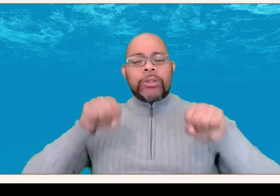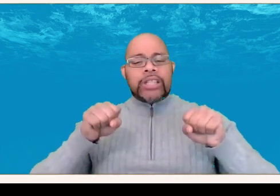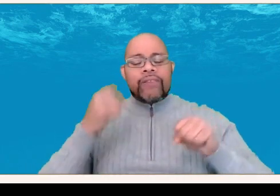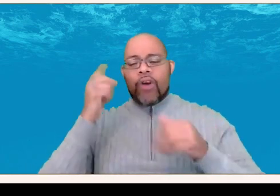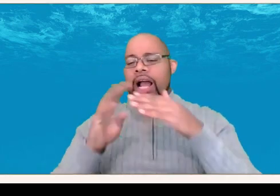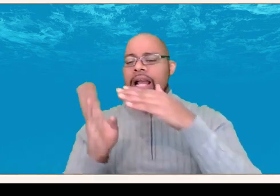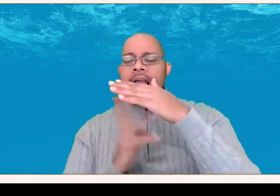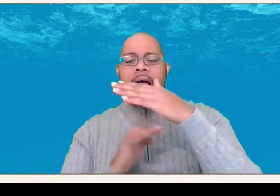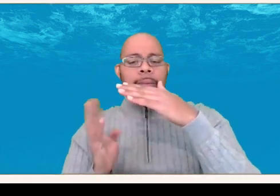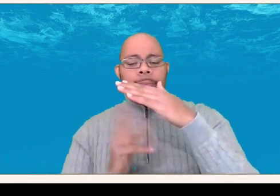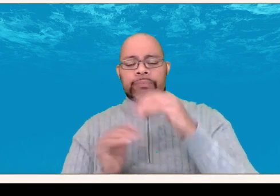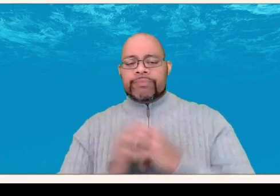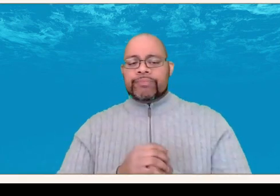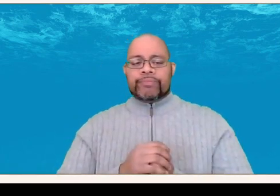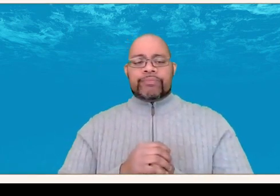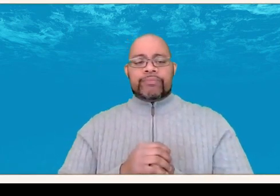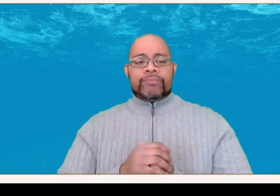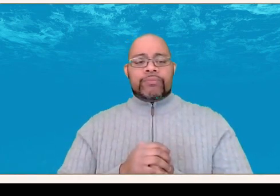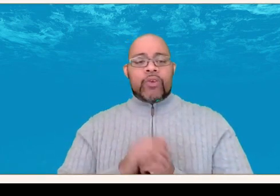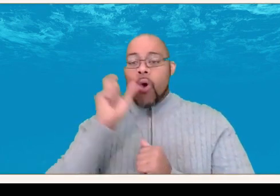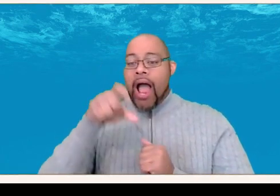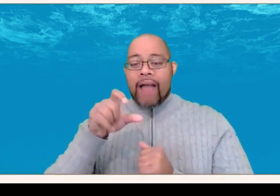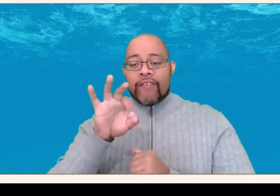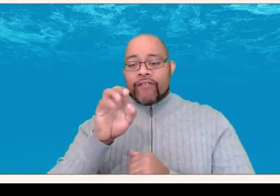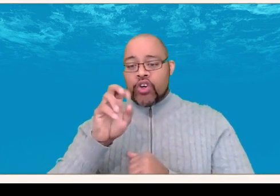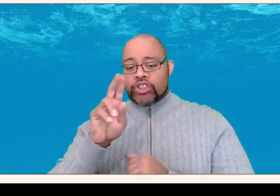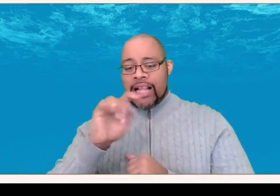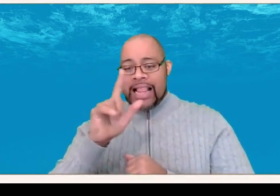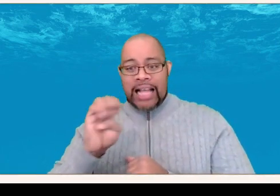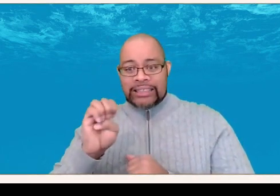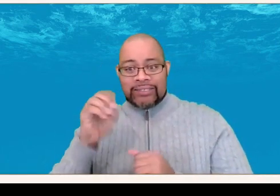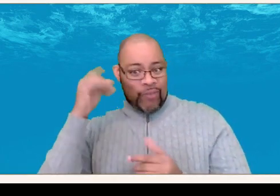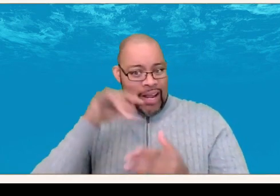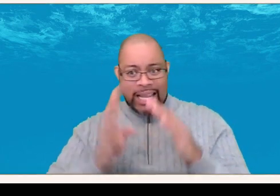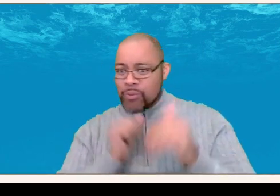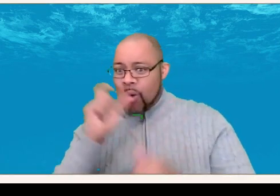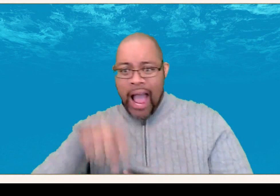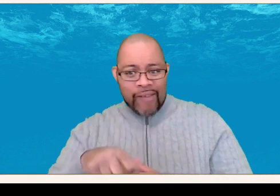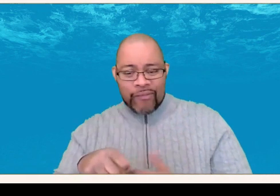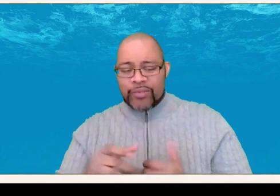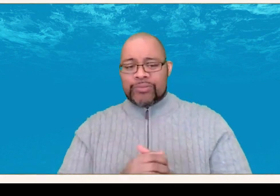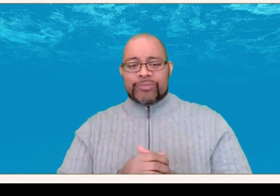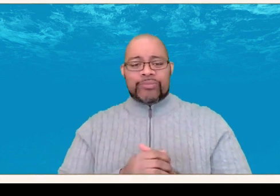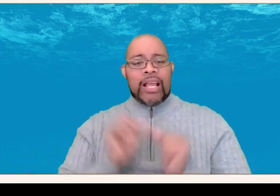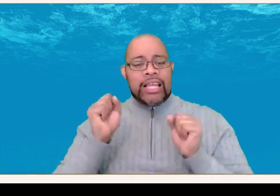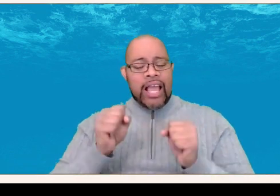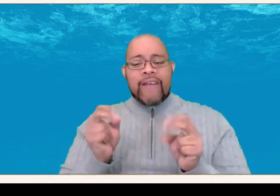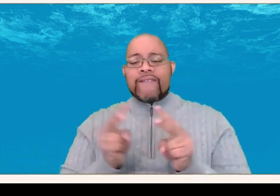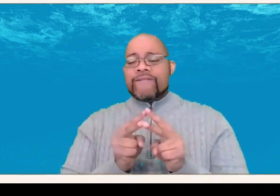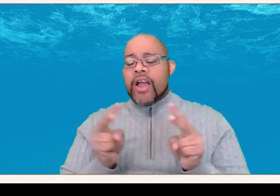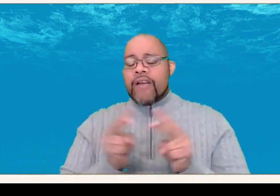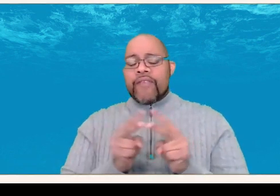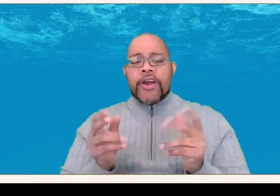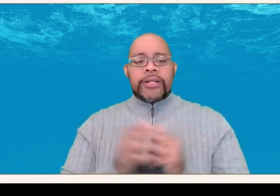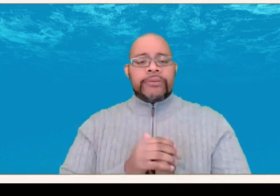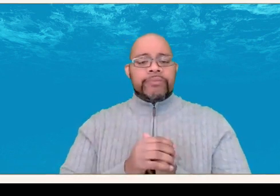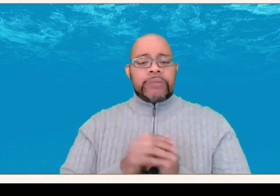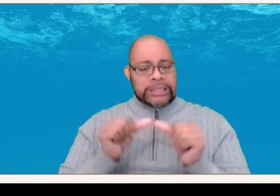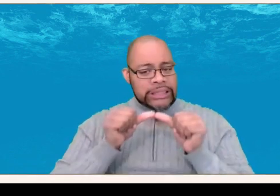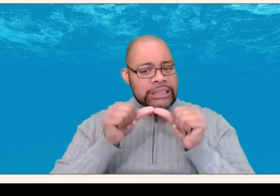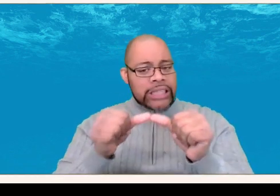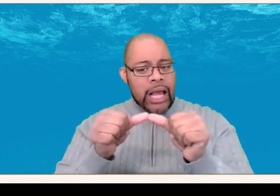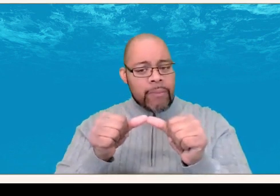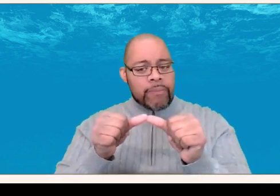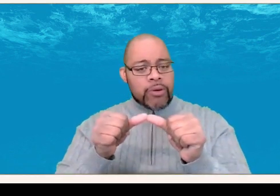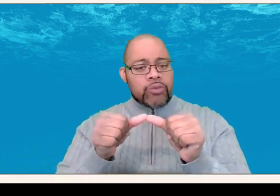potential for kelp, and you don't have to fertilize to farm it. So it can be a very